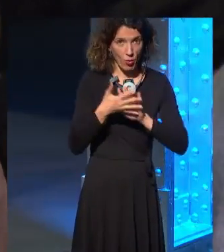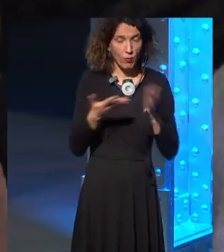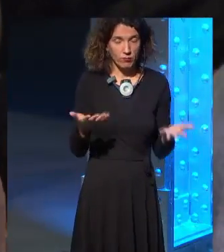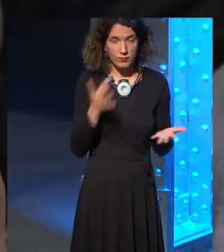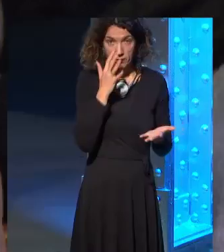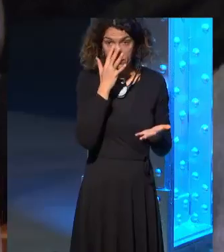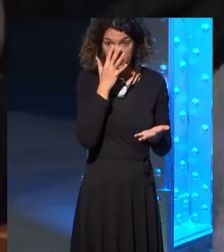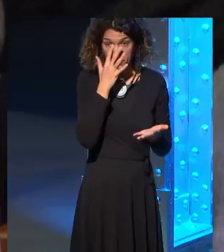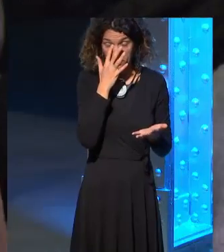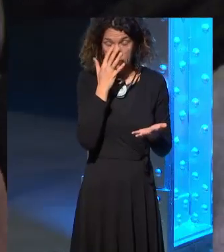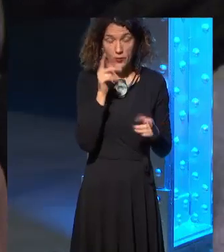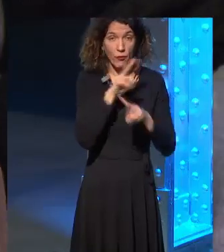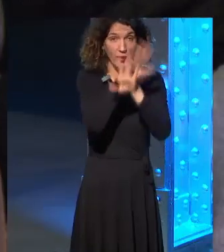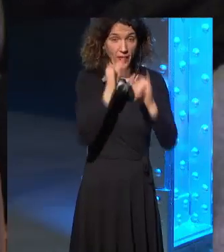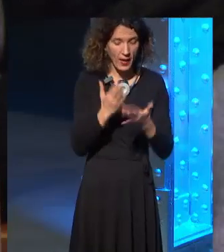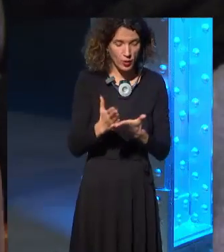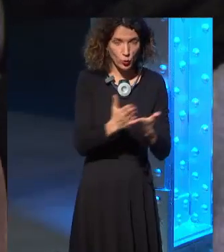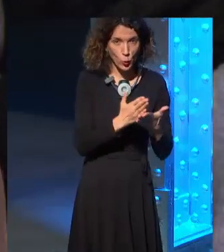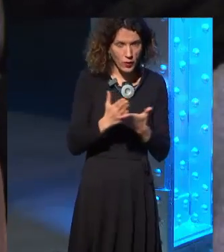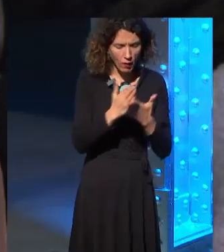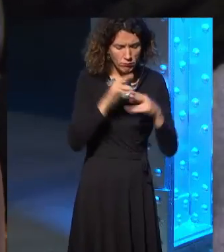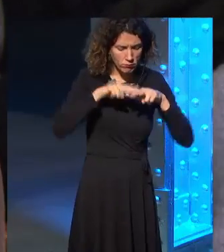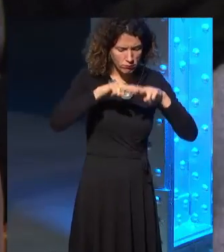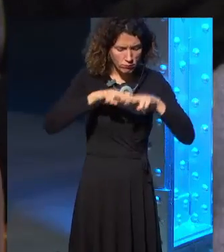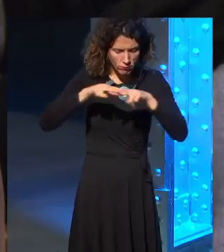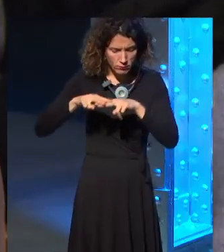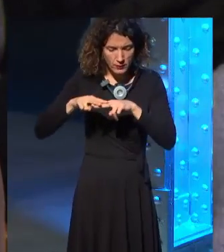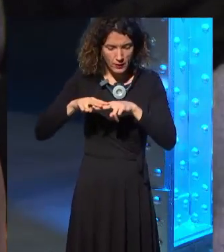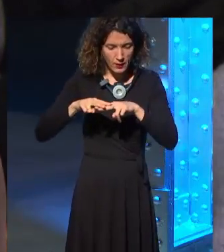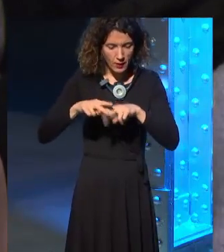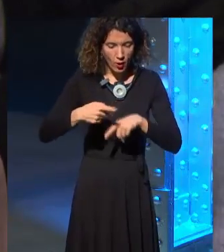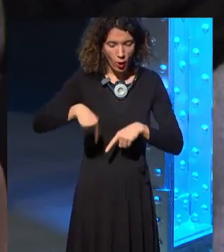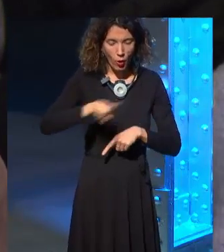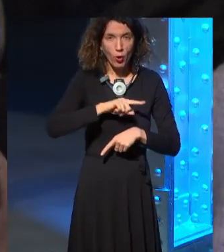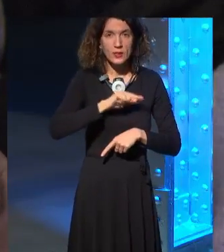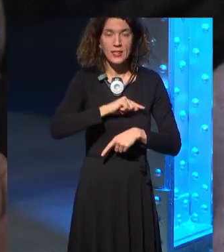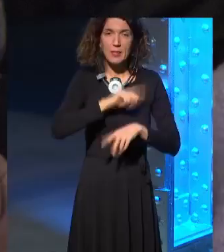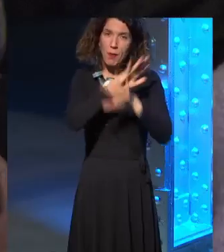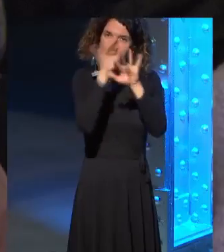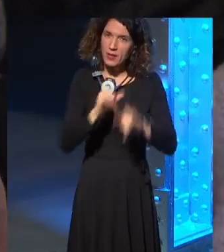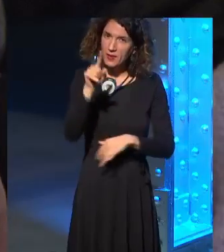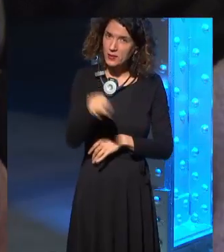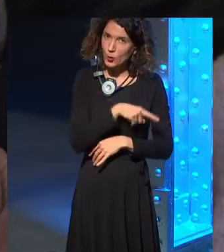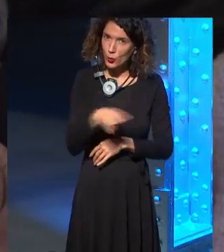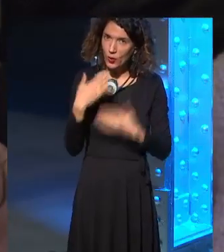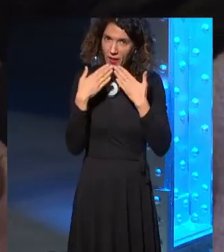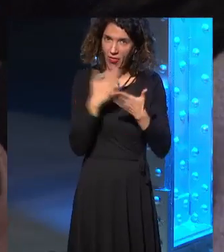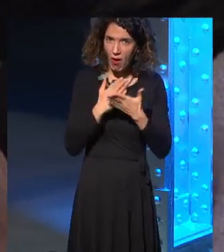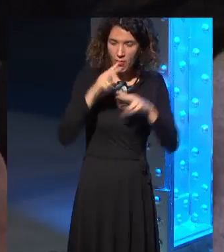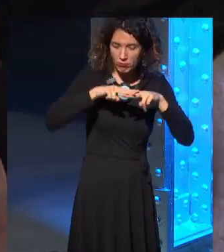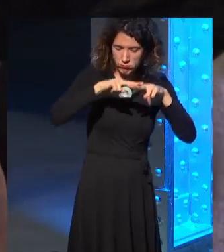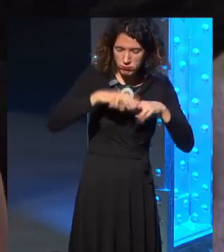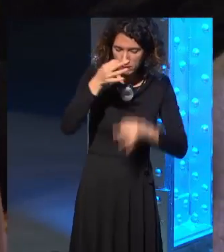Since we're talking now, studying happiness, does that make you feel happier?